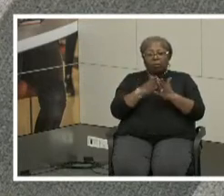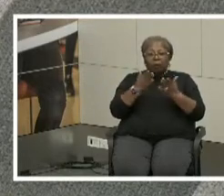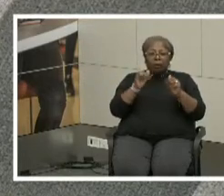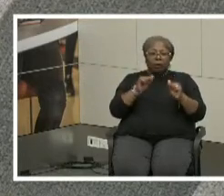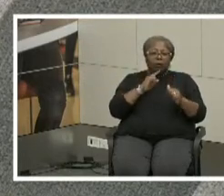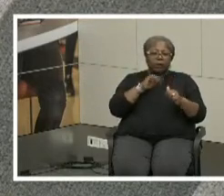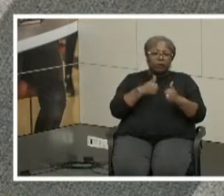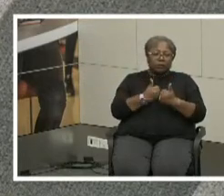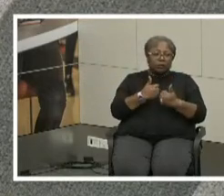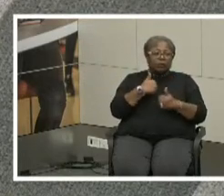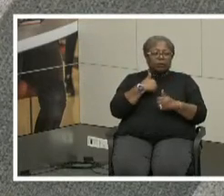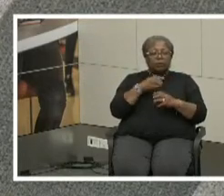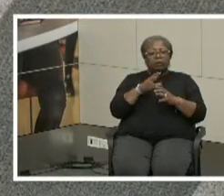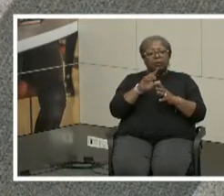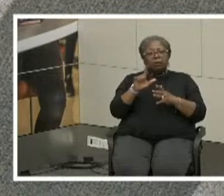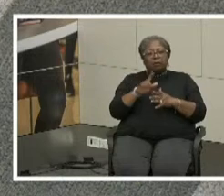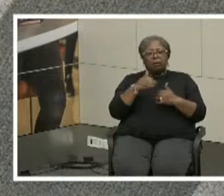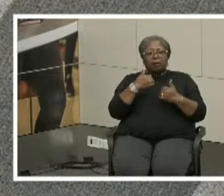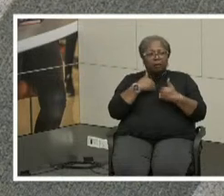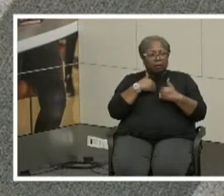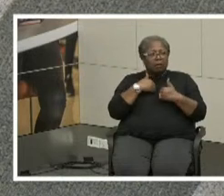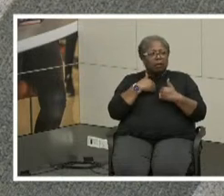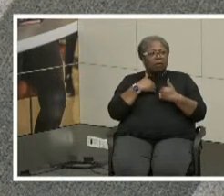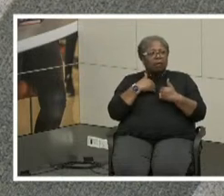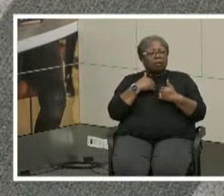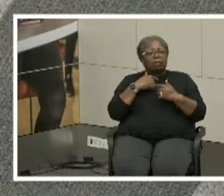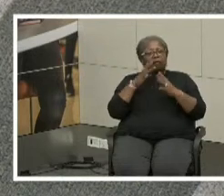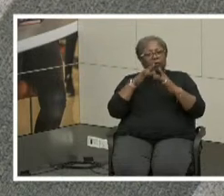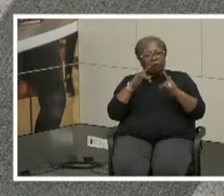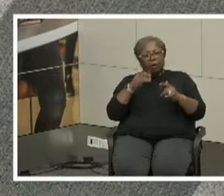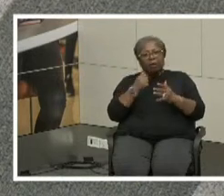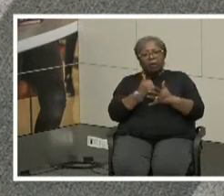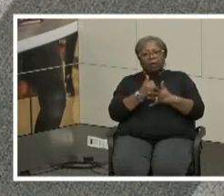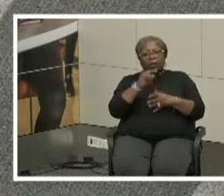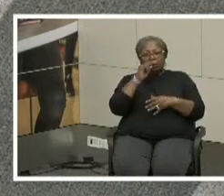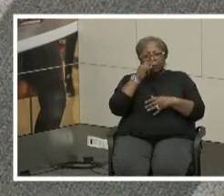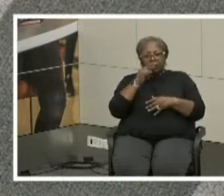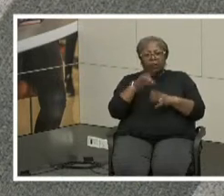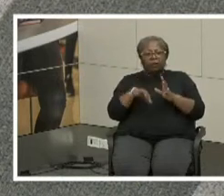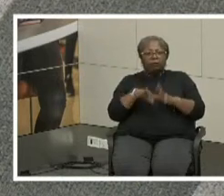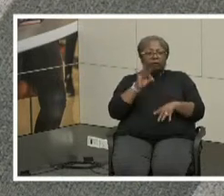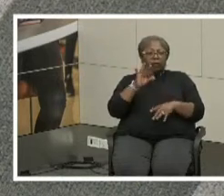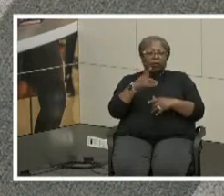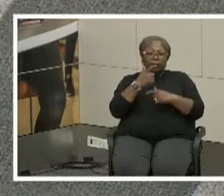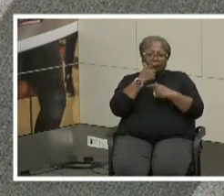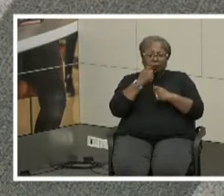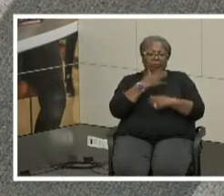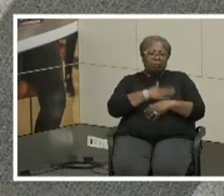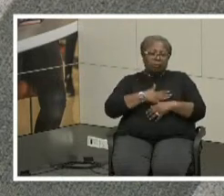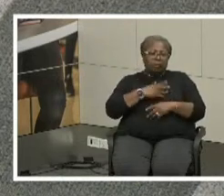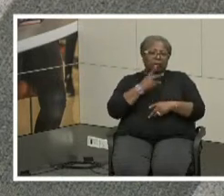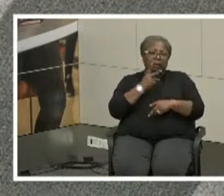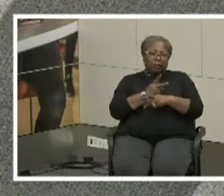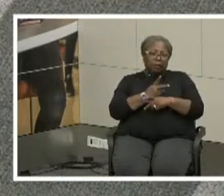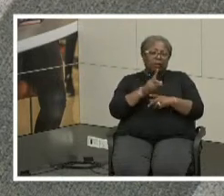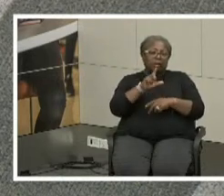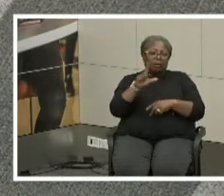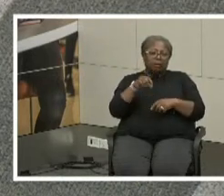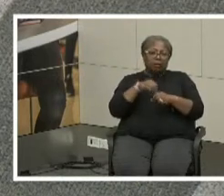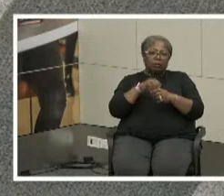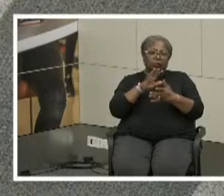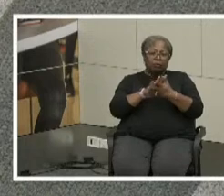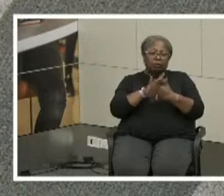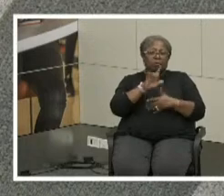challenge for me libraries have a Varity and help kids find their interest please keep libraries at